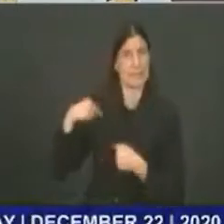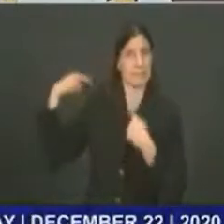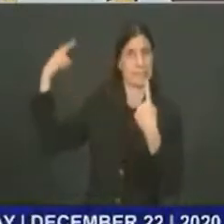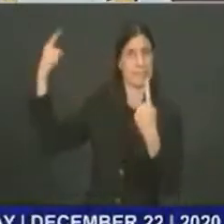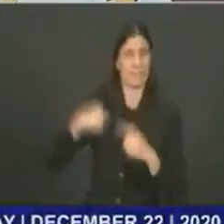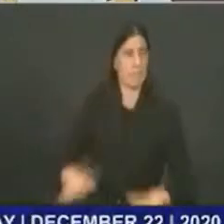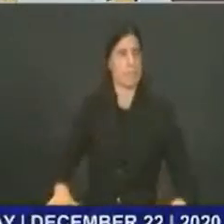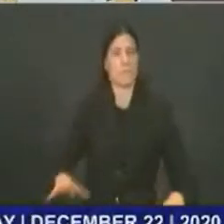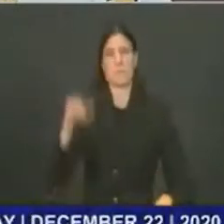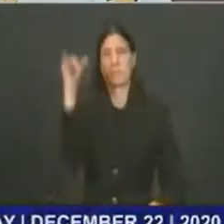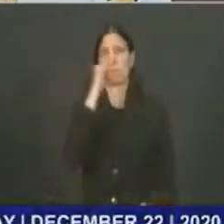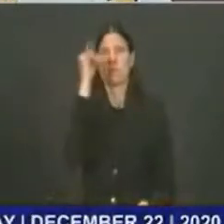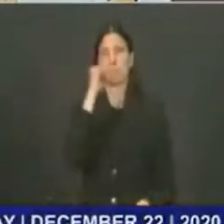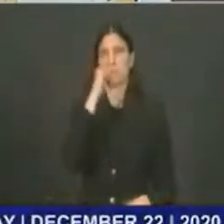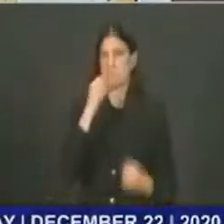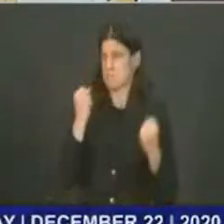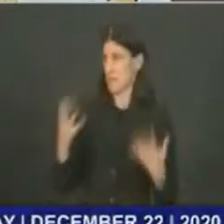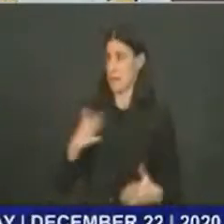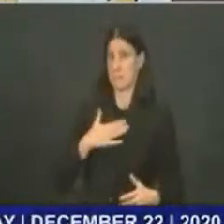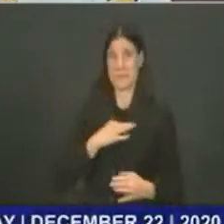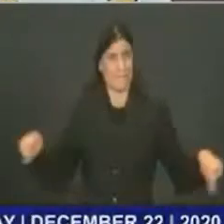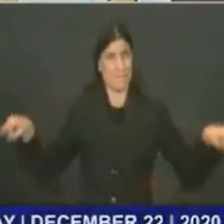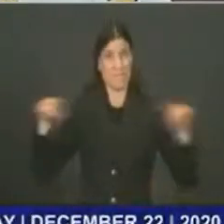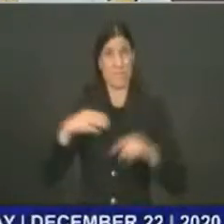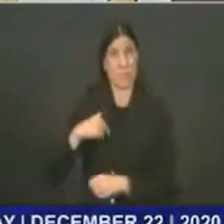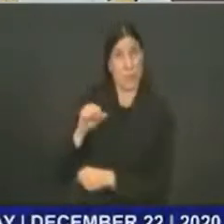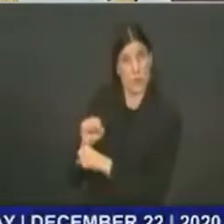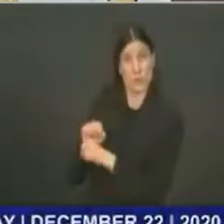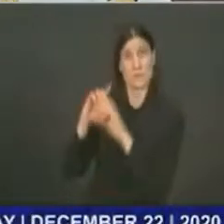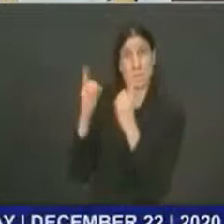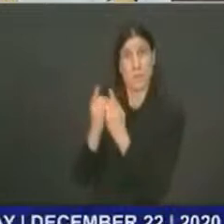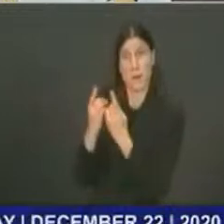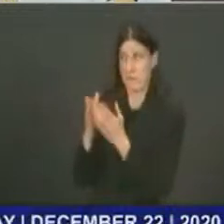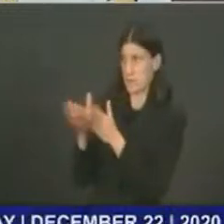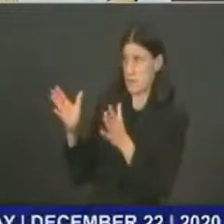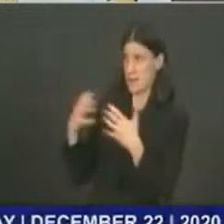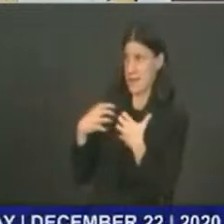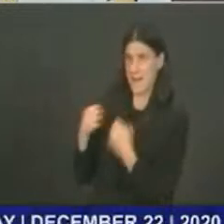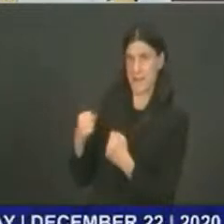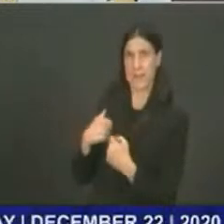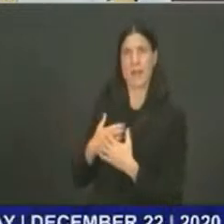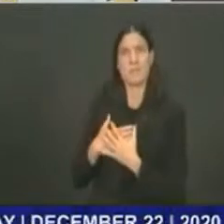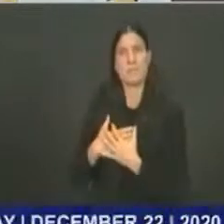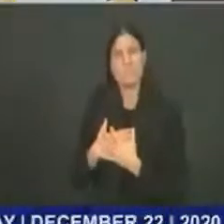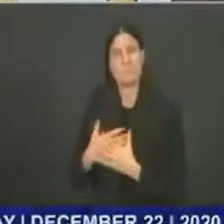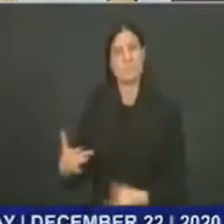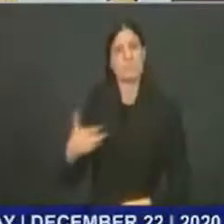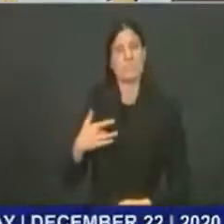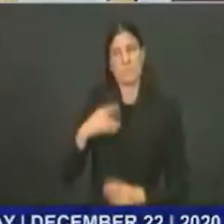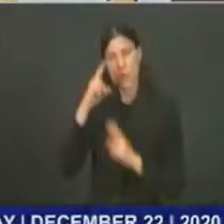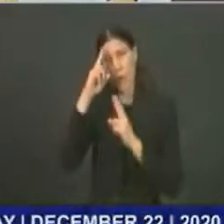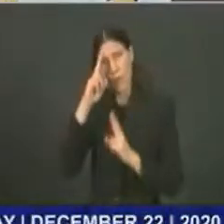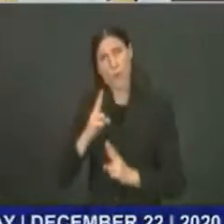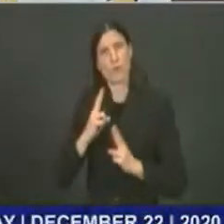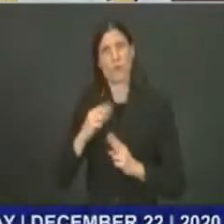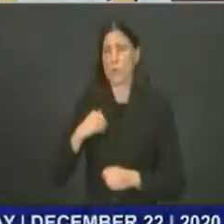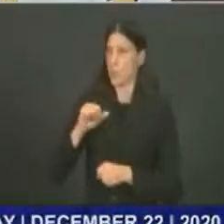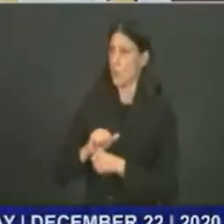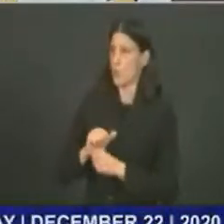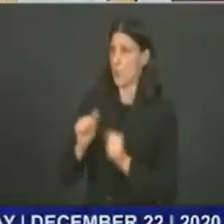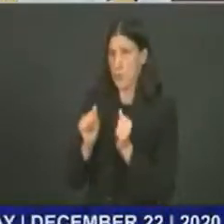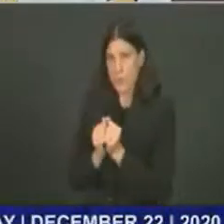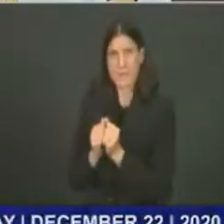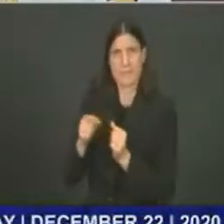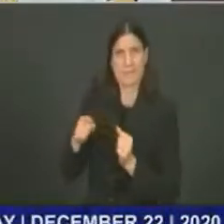Island Department of Health as well. I also know that everyone throughout Rhode Island has been making tremendous